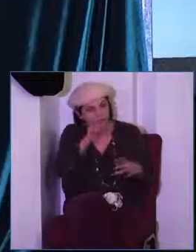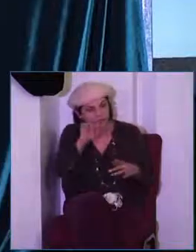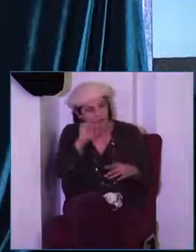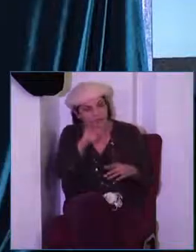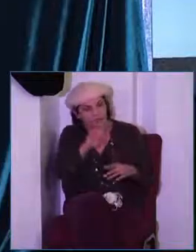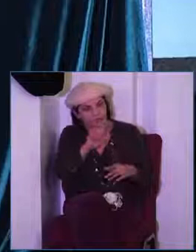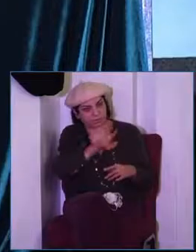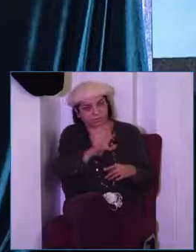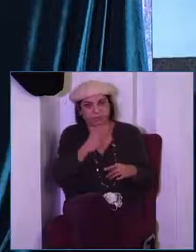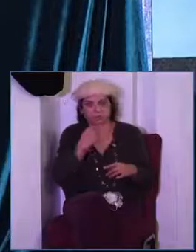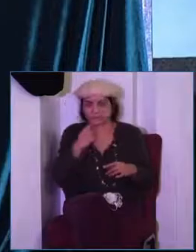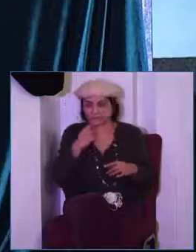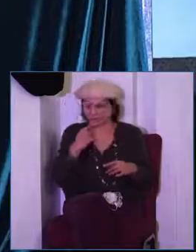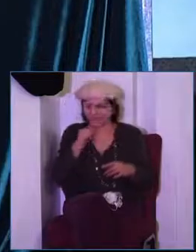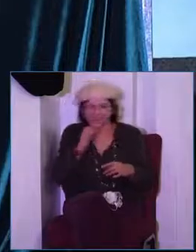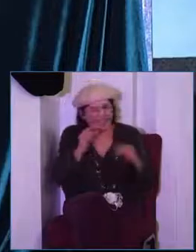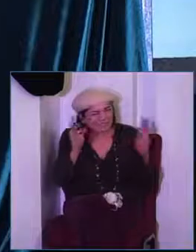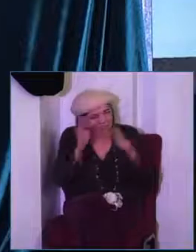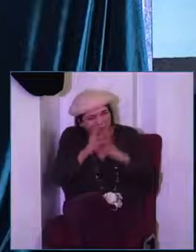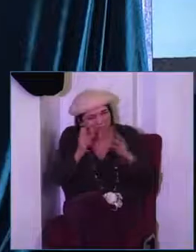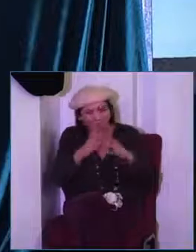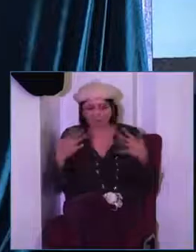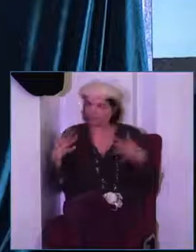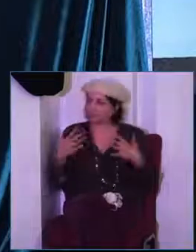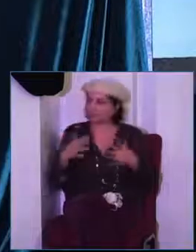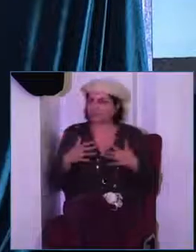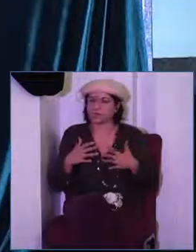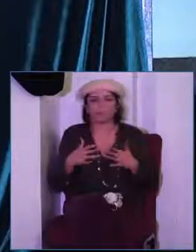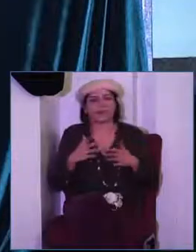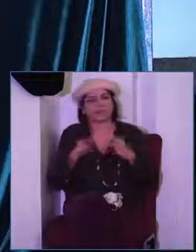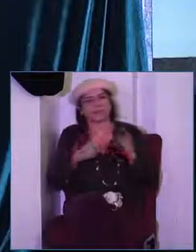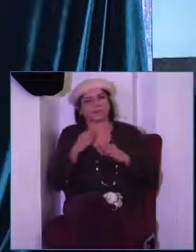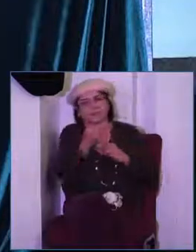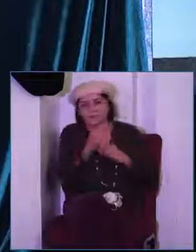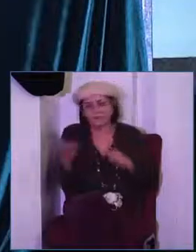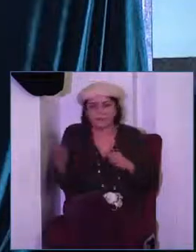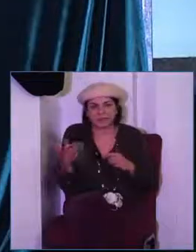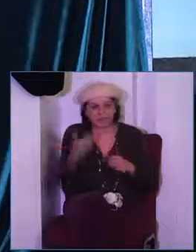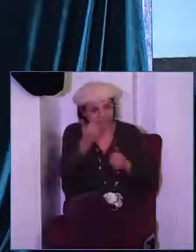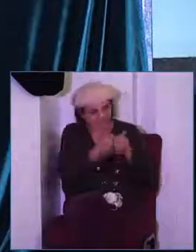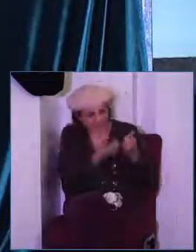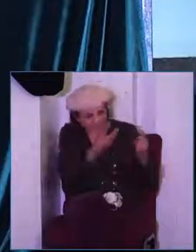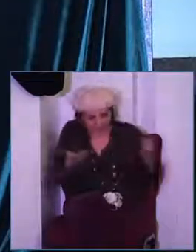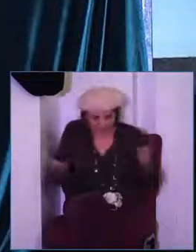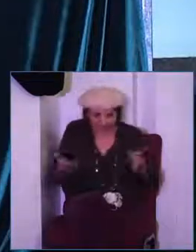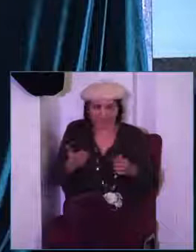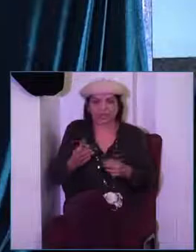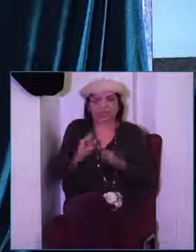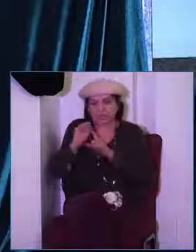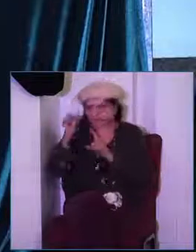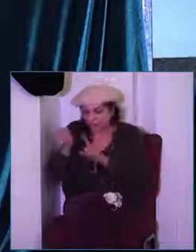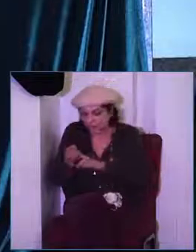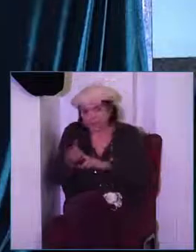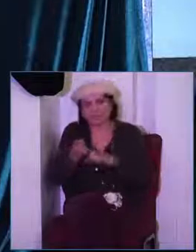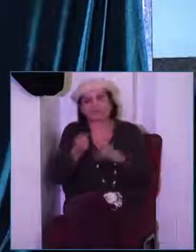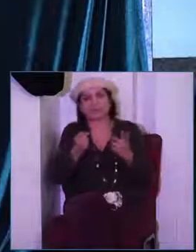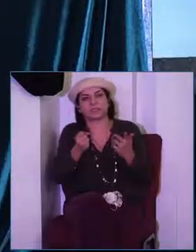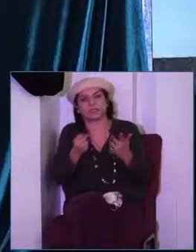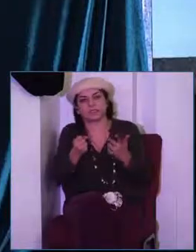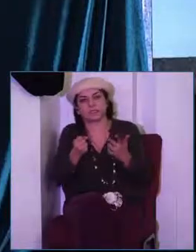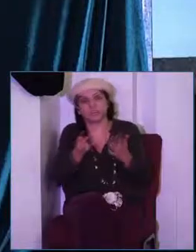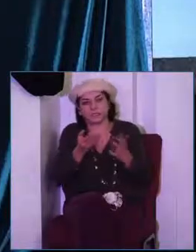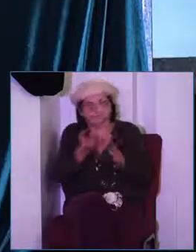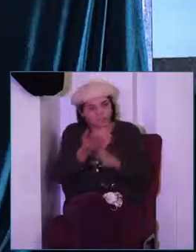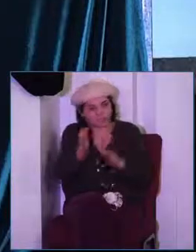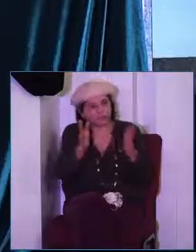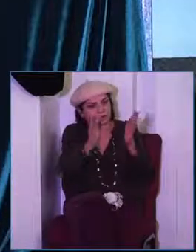about anything. But in everything, in every circumstance, in every situation, by